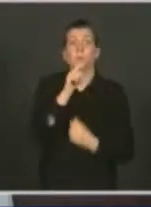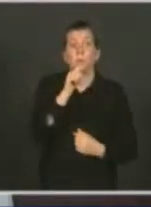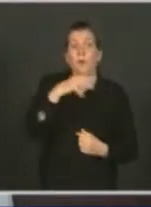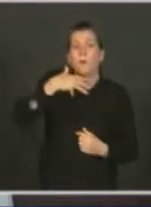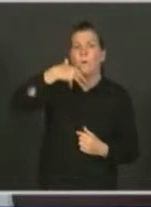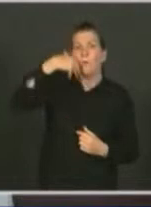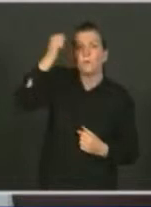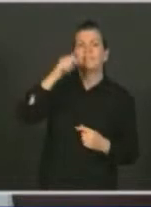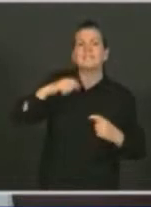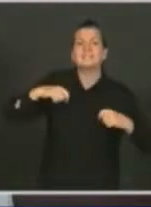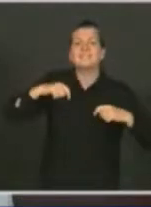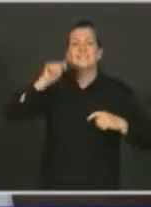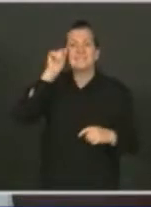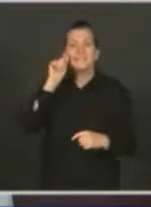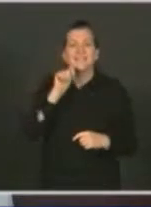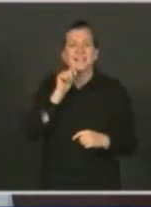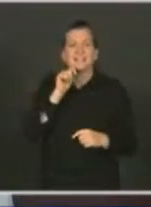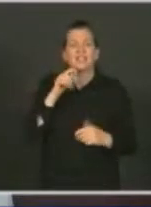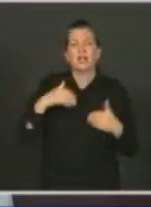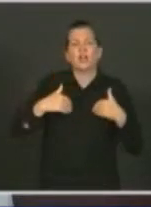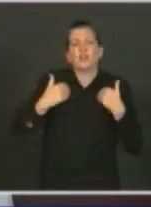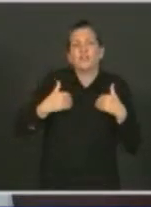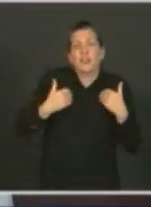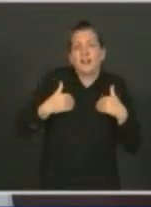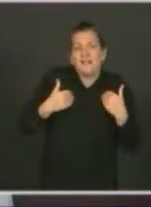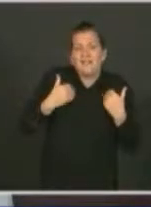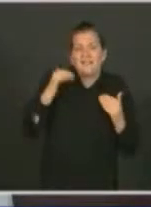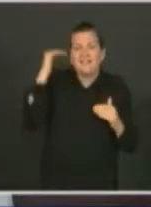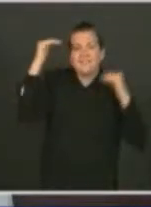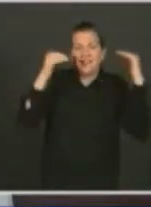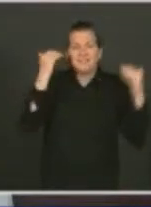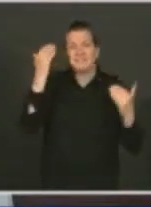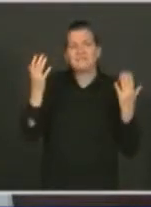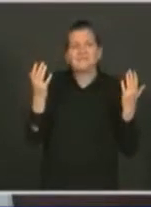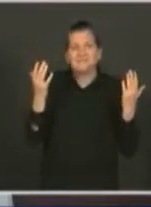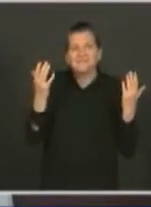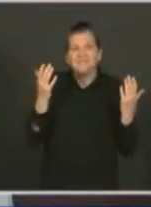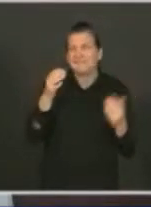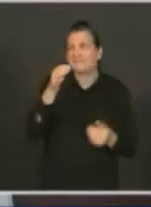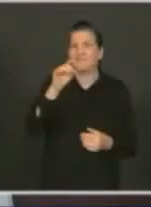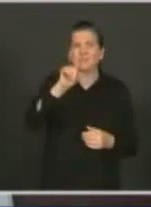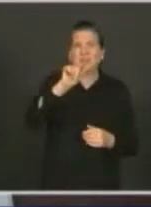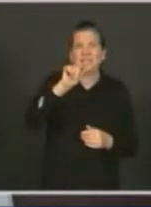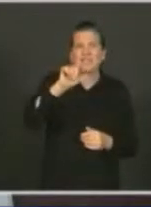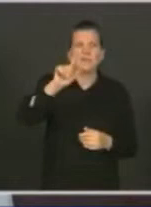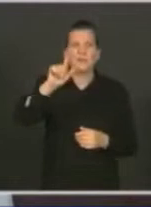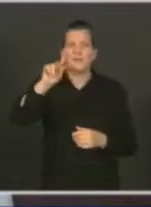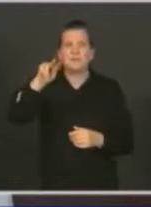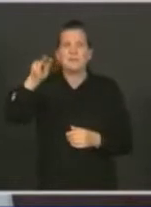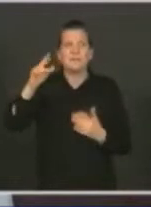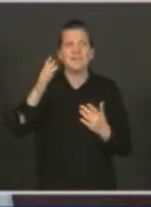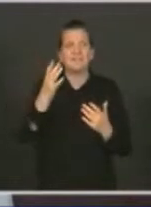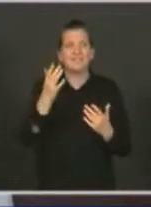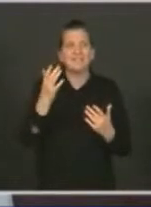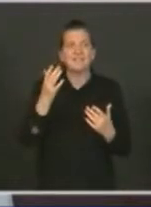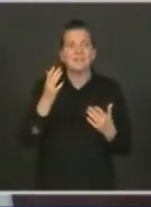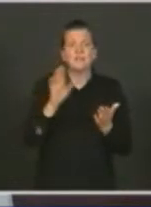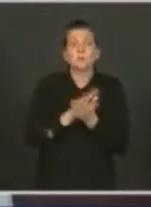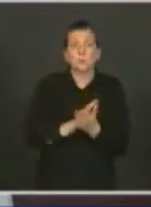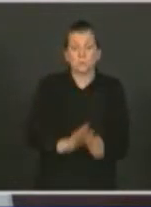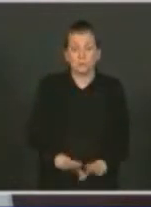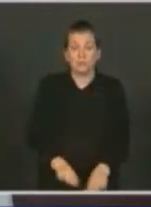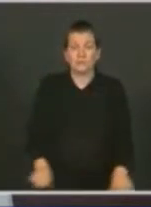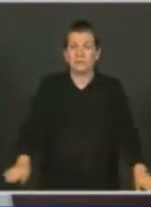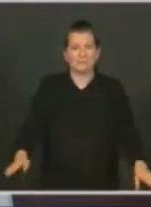young adults, and elderly patients. So if the schools were a large